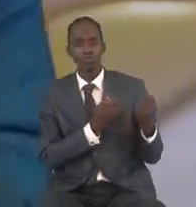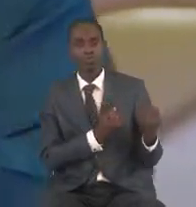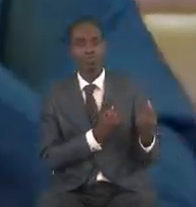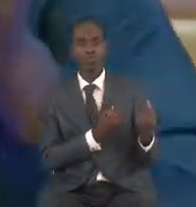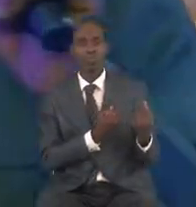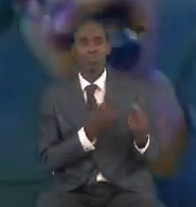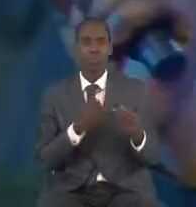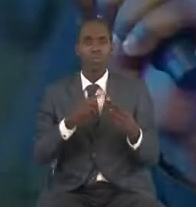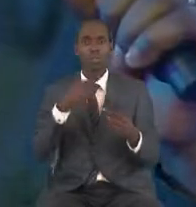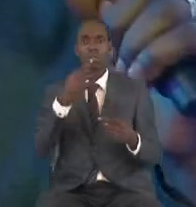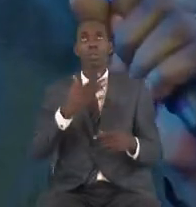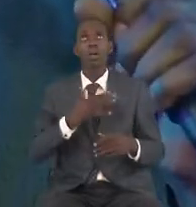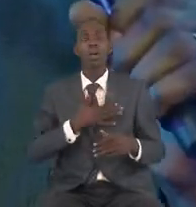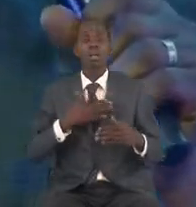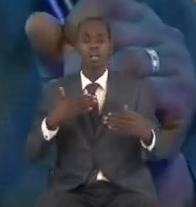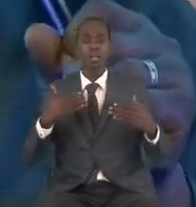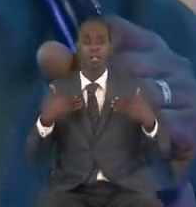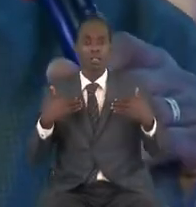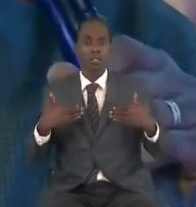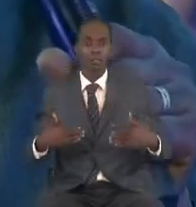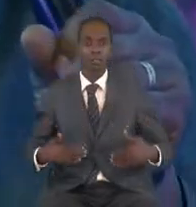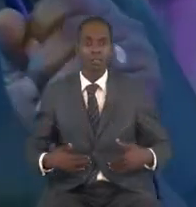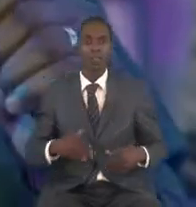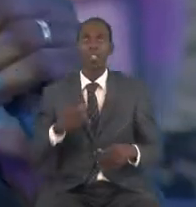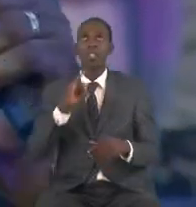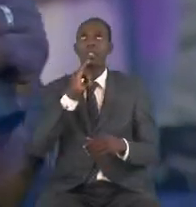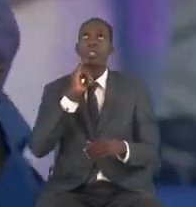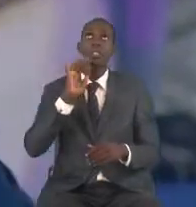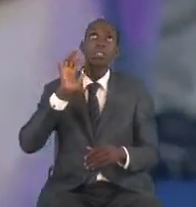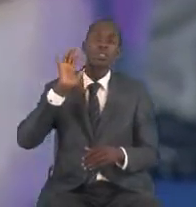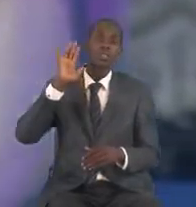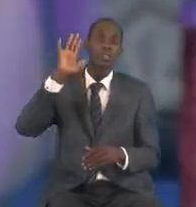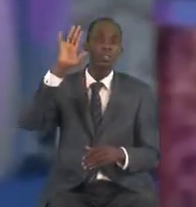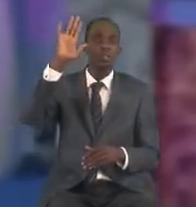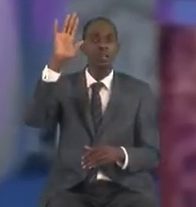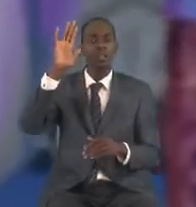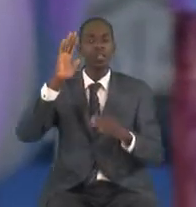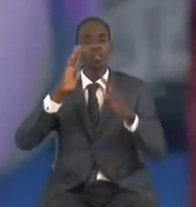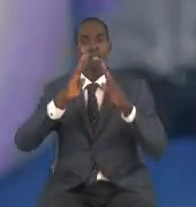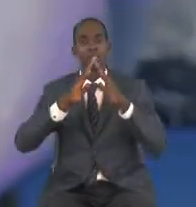say my body is your